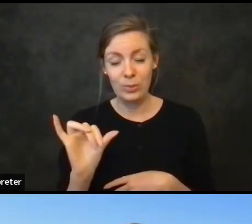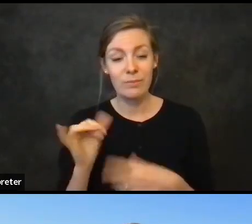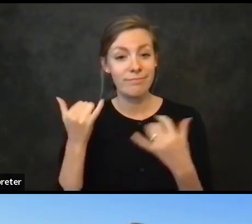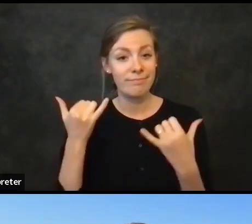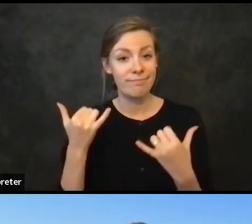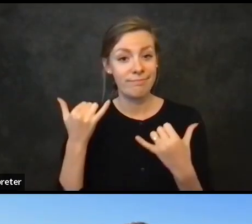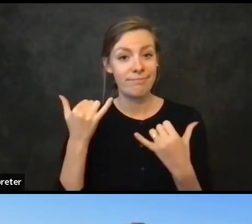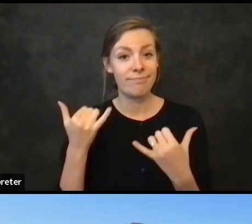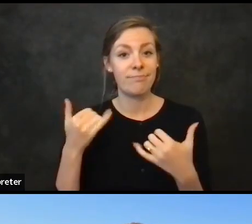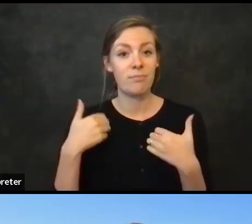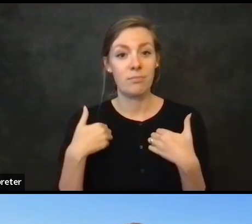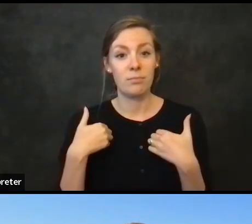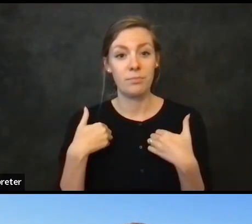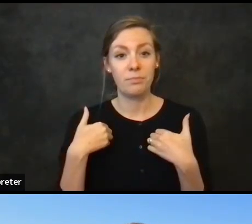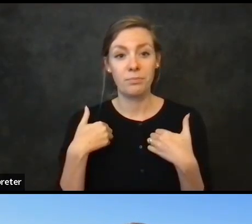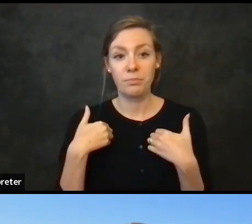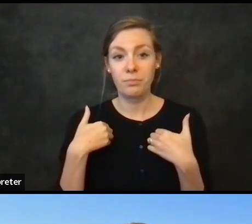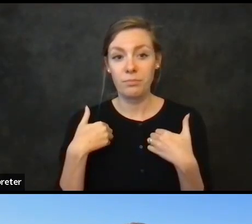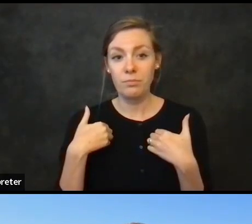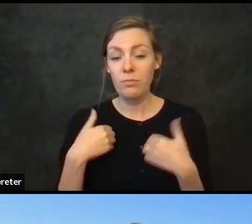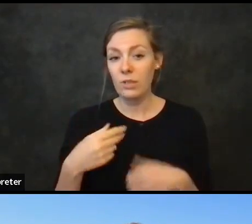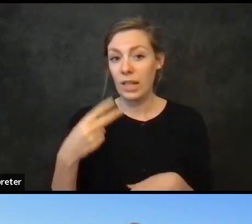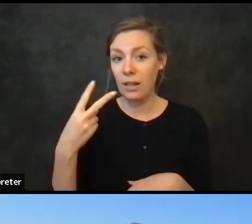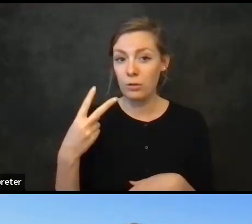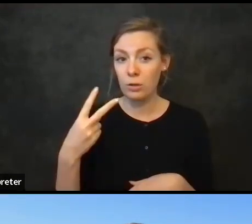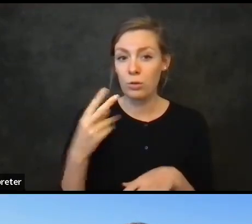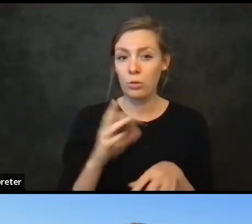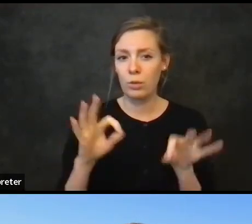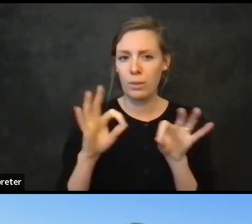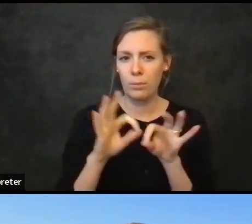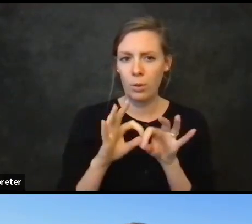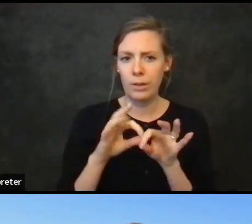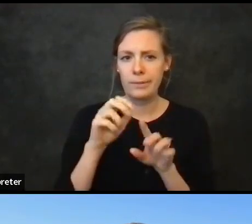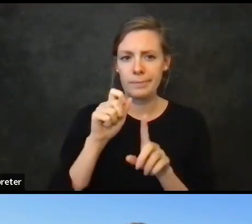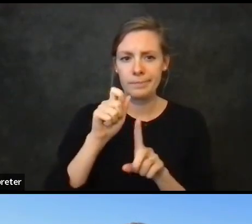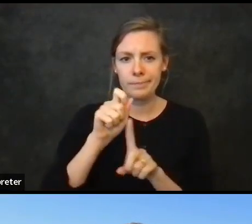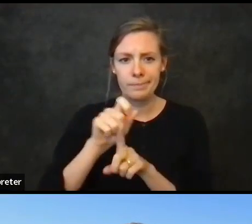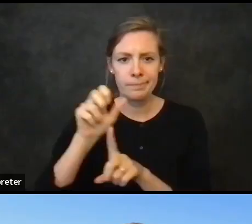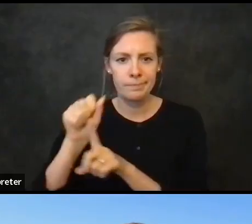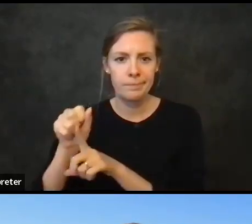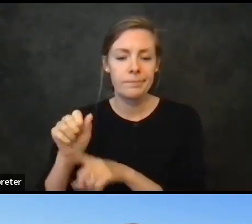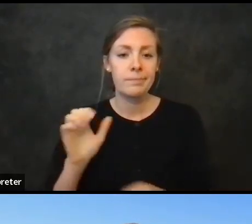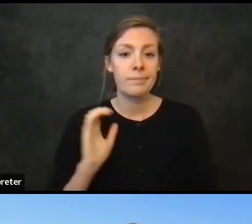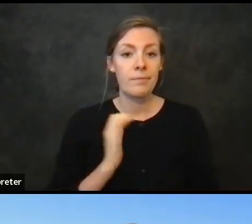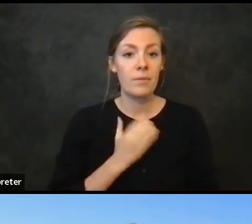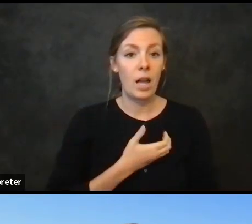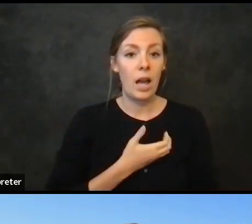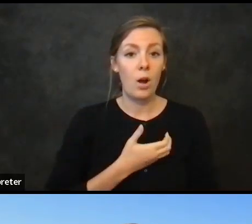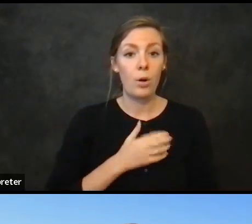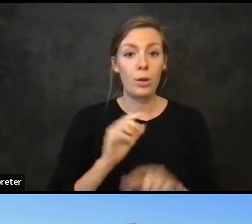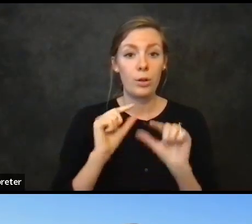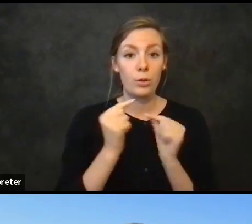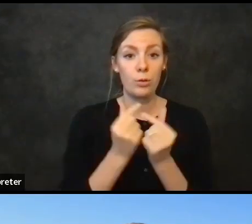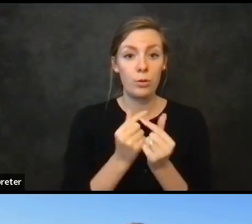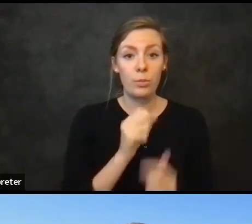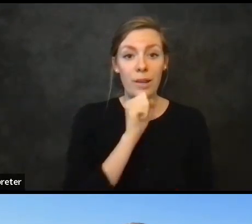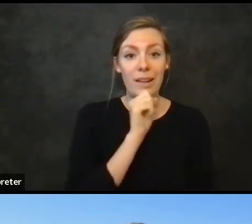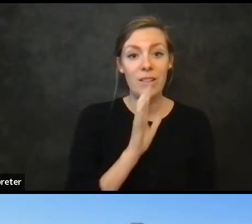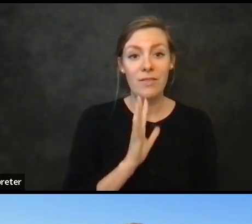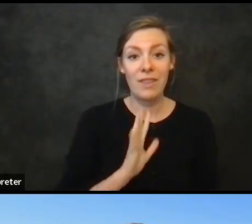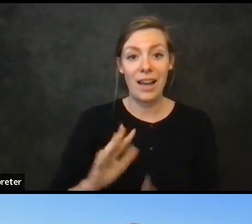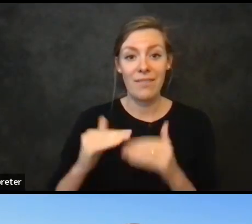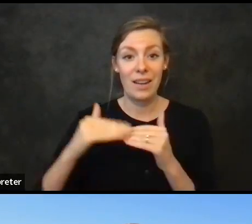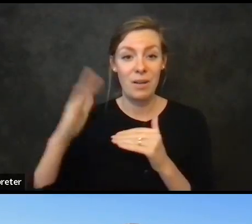reached two key milestones in recent days. Our eligible population, age 5 and older, is now